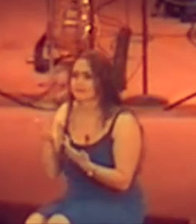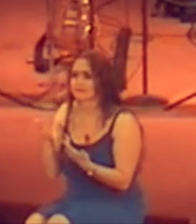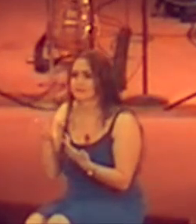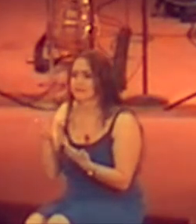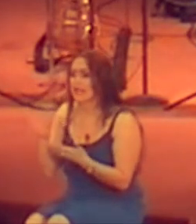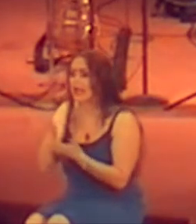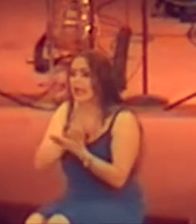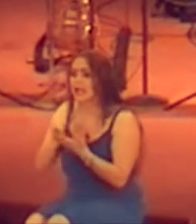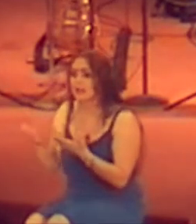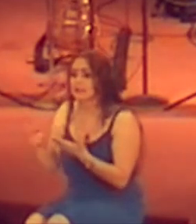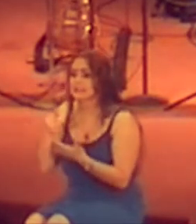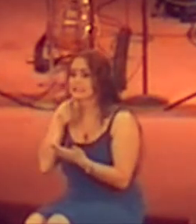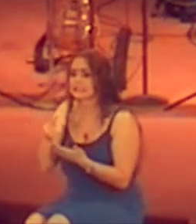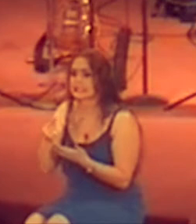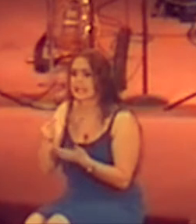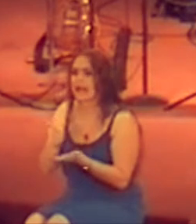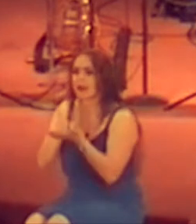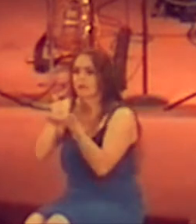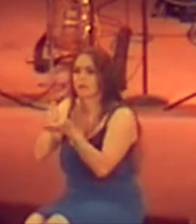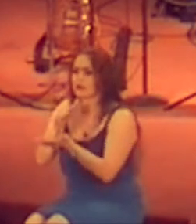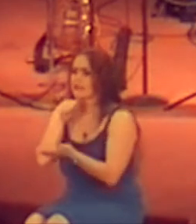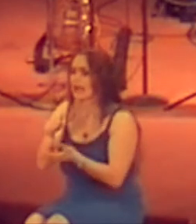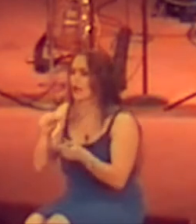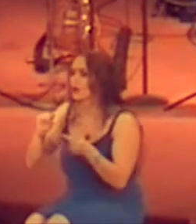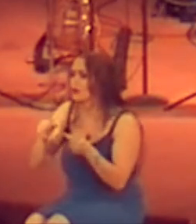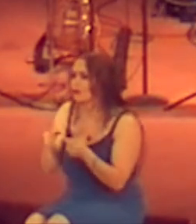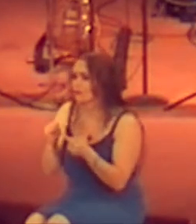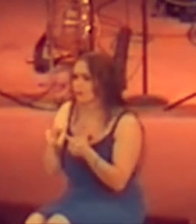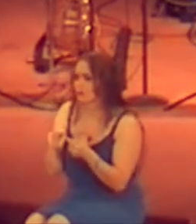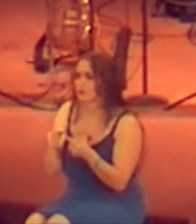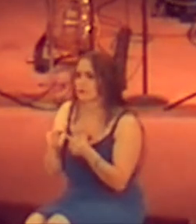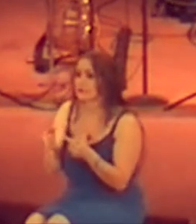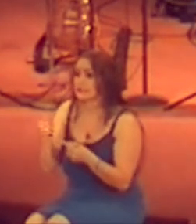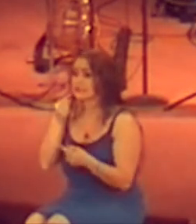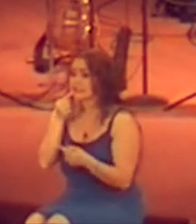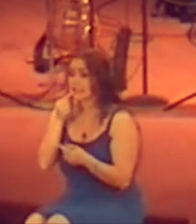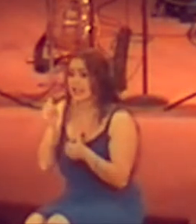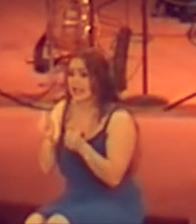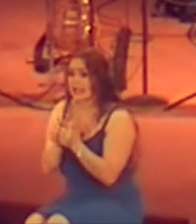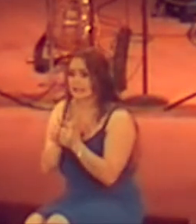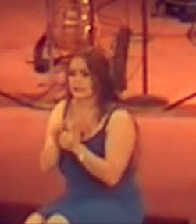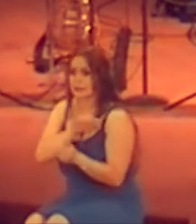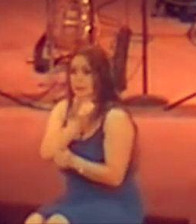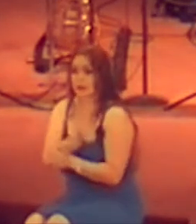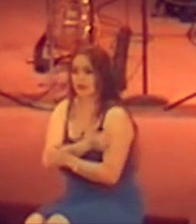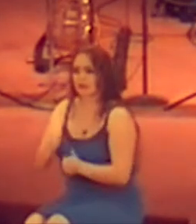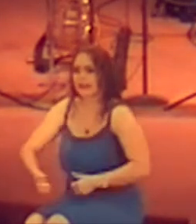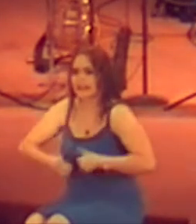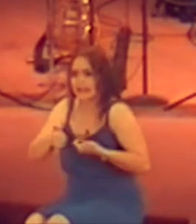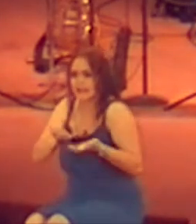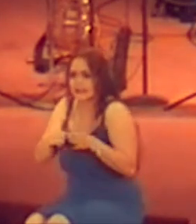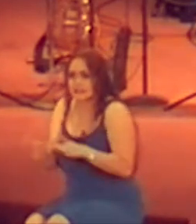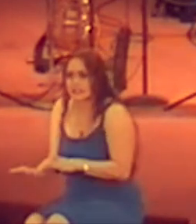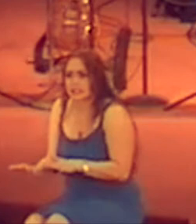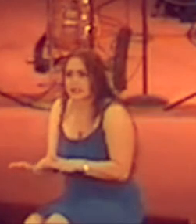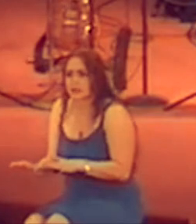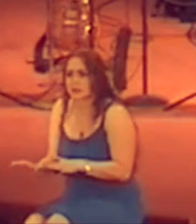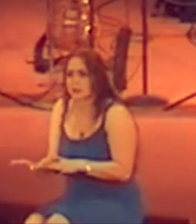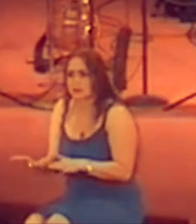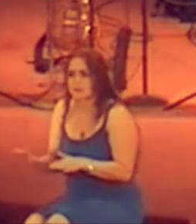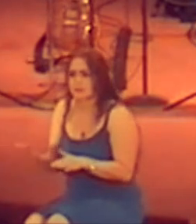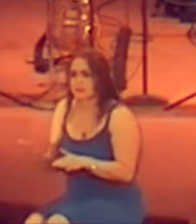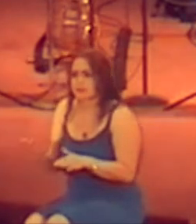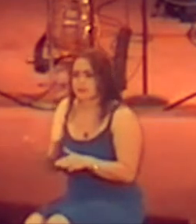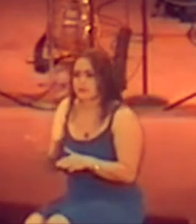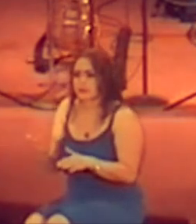Everything we say should be helpful, not hurtful. You know, the tongue has the power of life and death. You know, the rotten fruit of an untamed